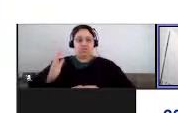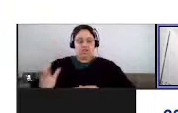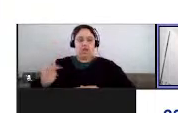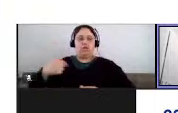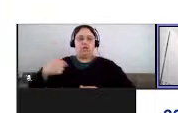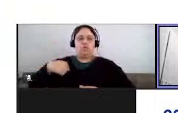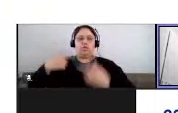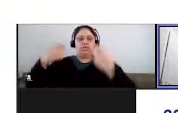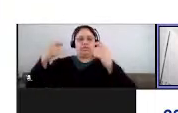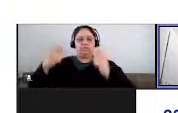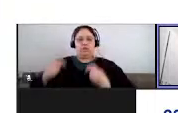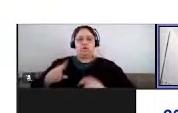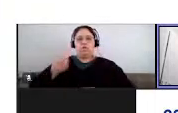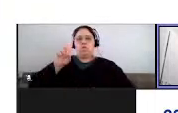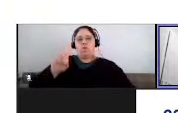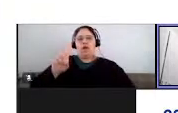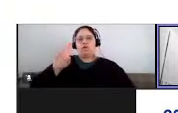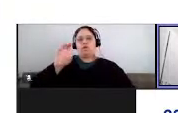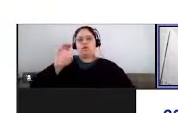this expenditure was